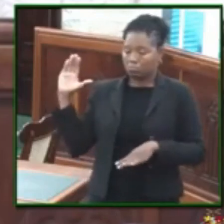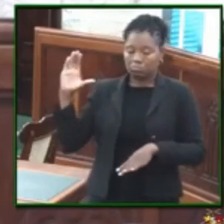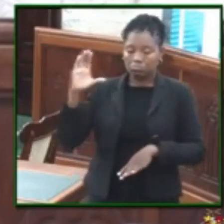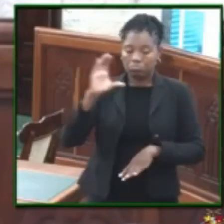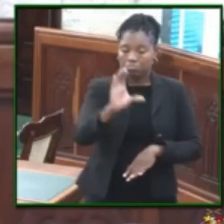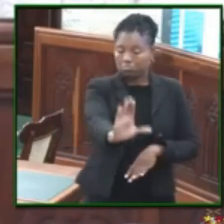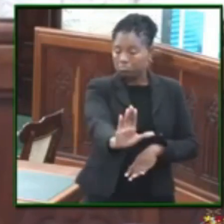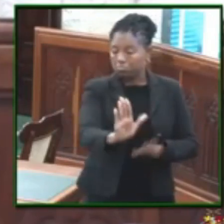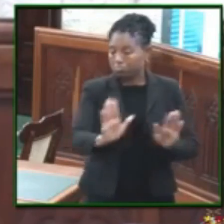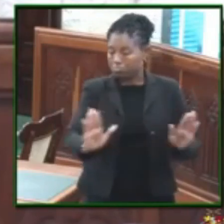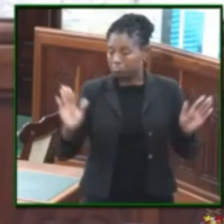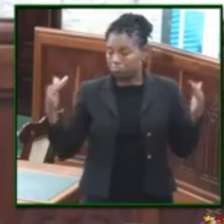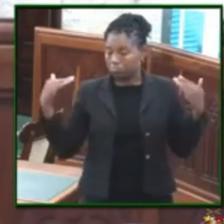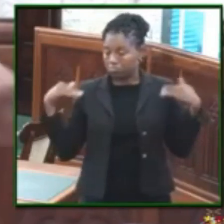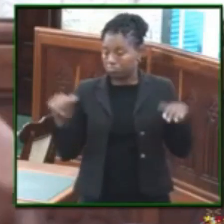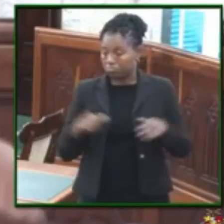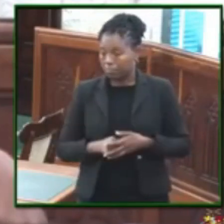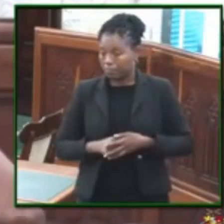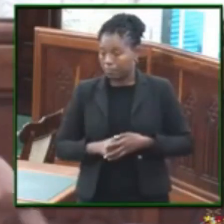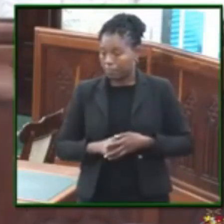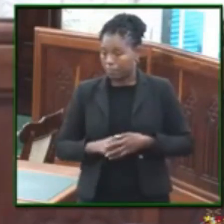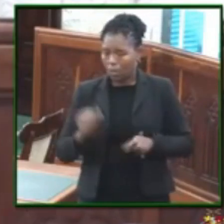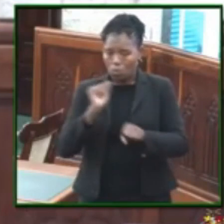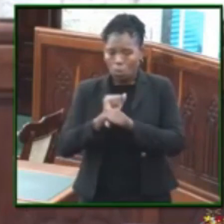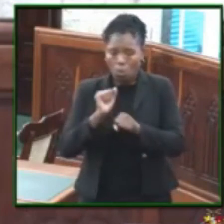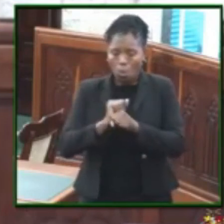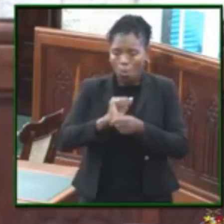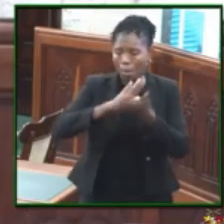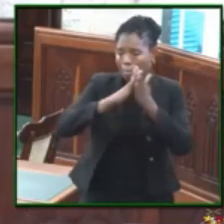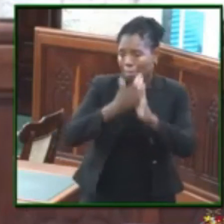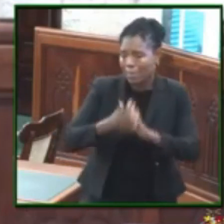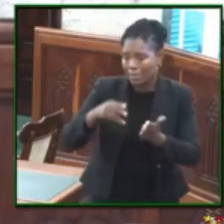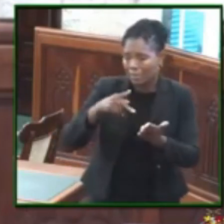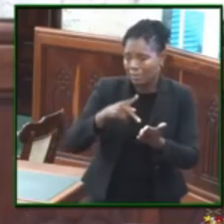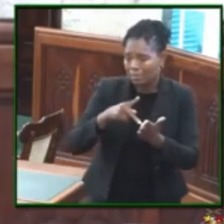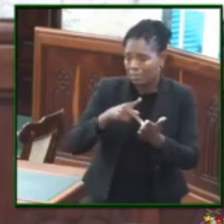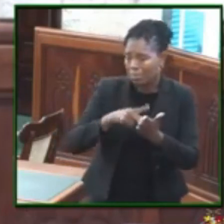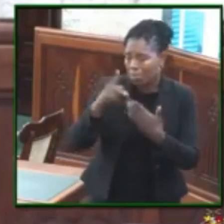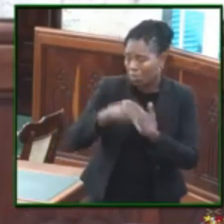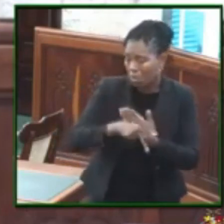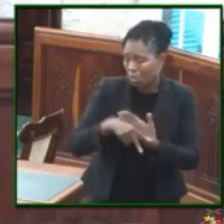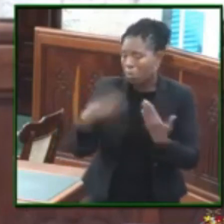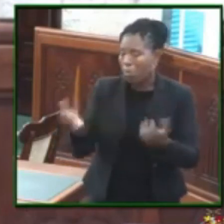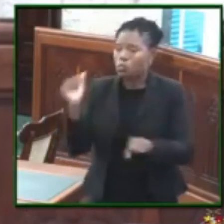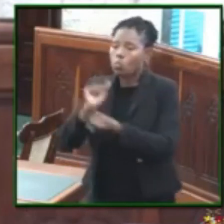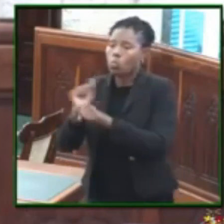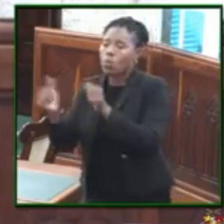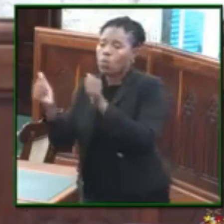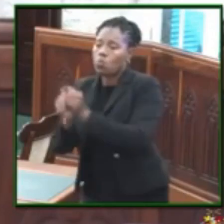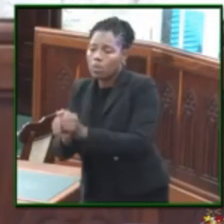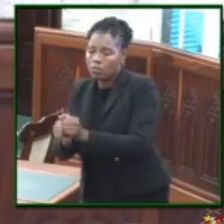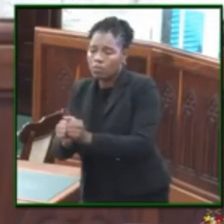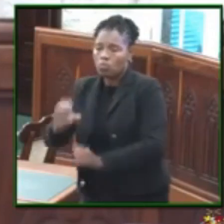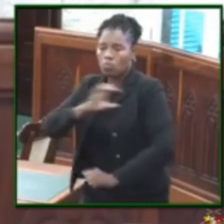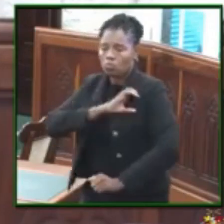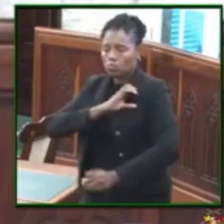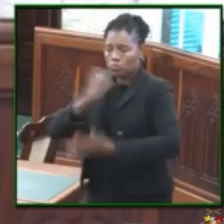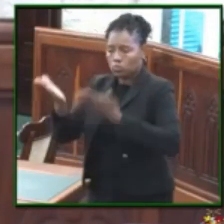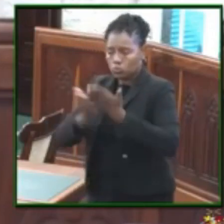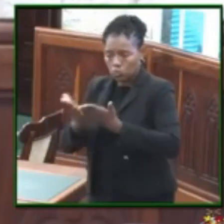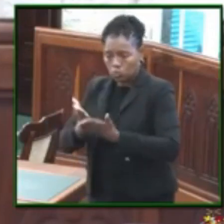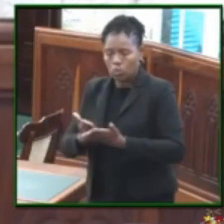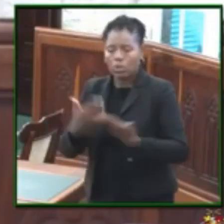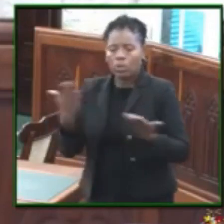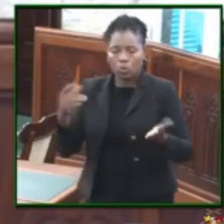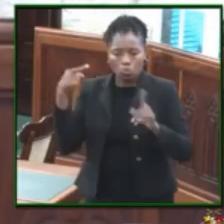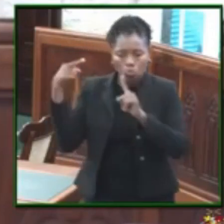to work not with a peace program, but to work with the police service to ensure that the safety of the citizens